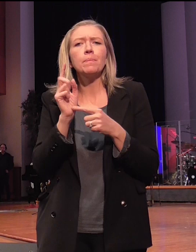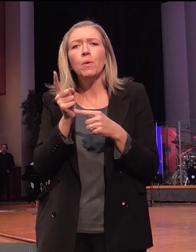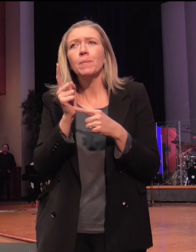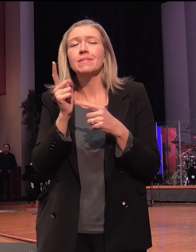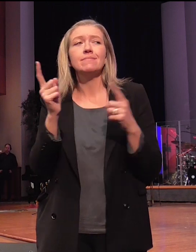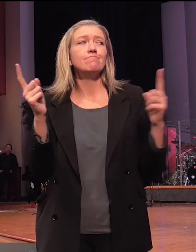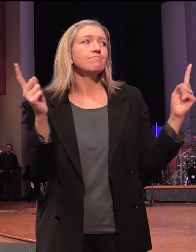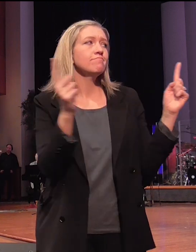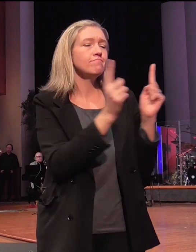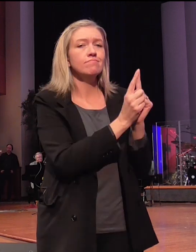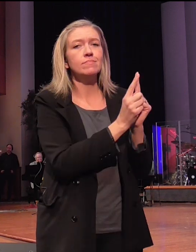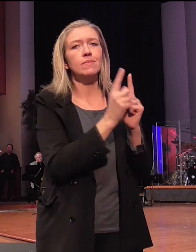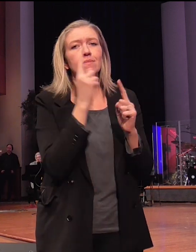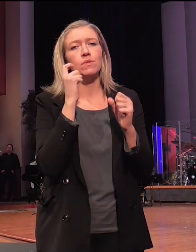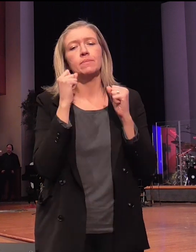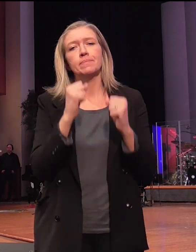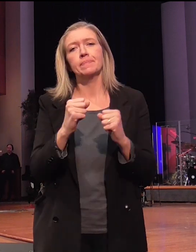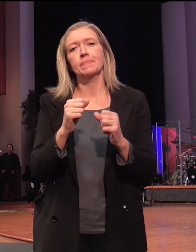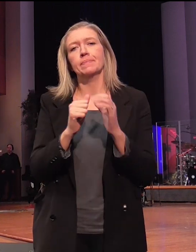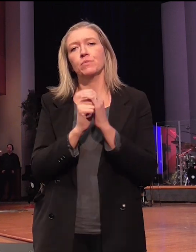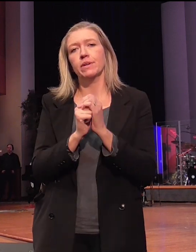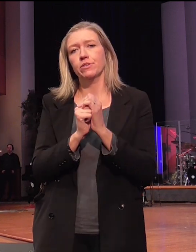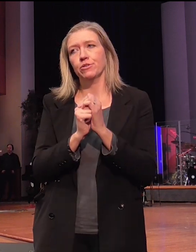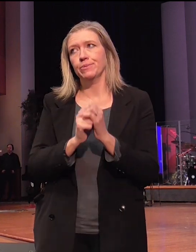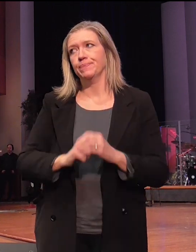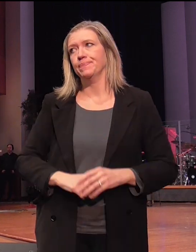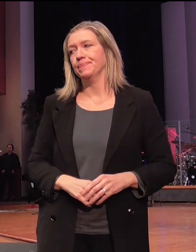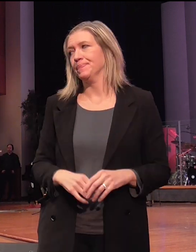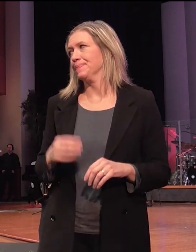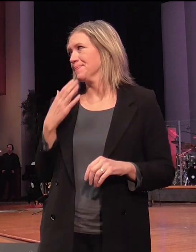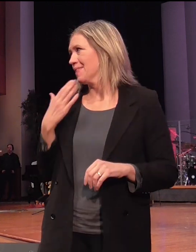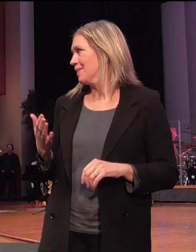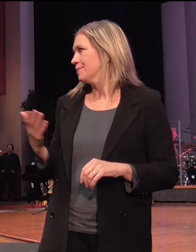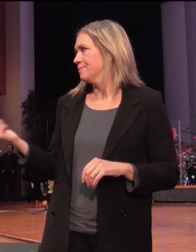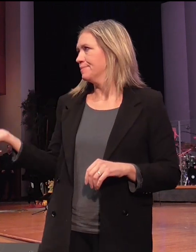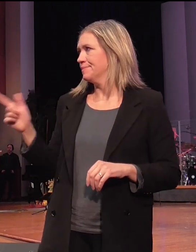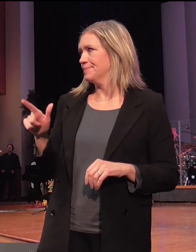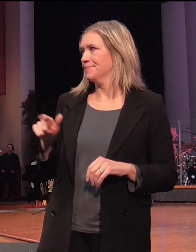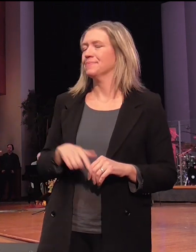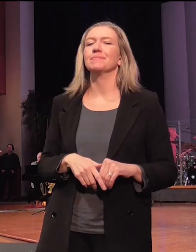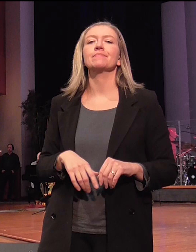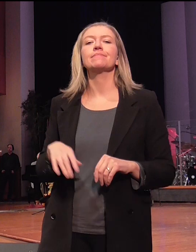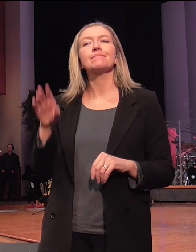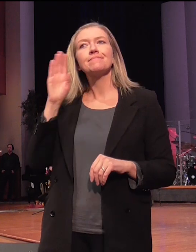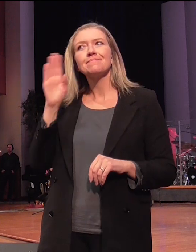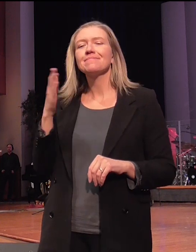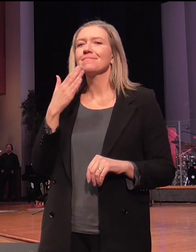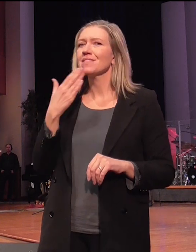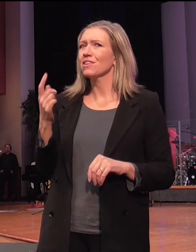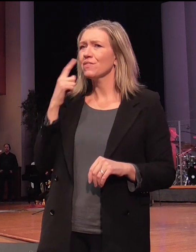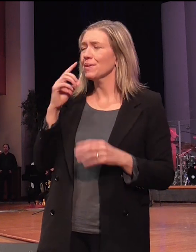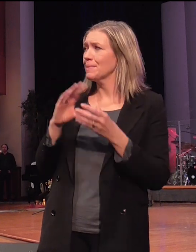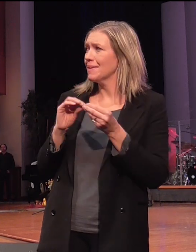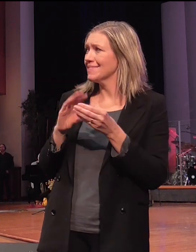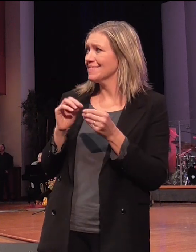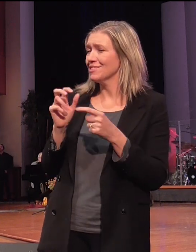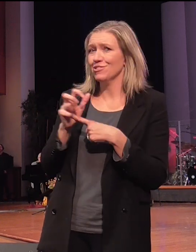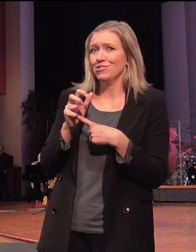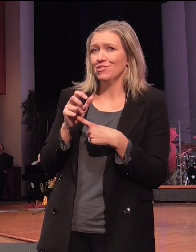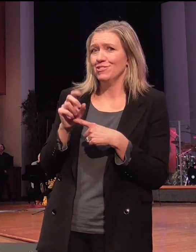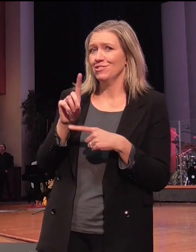a powerful, powerful prayer. Great, thank you. Reverend Josh, what have you got? Hey, thanks for the great message, Dr.